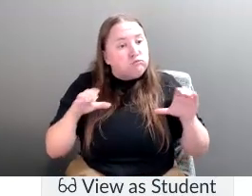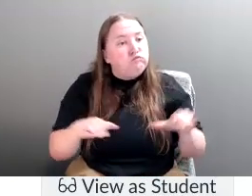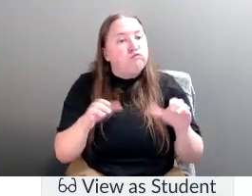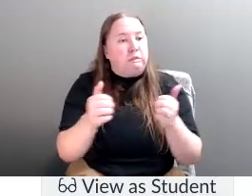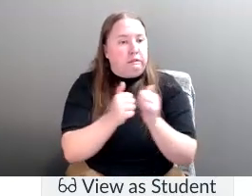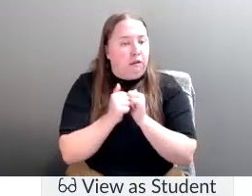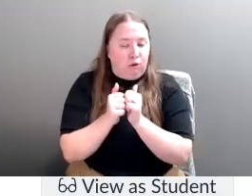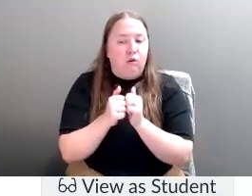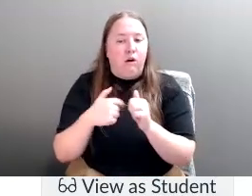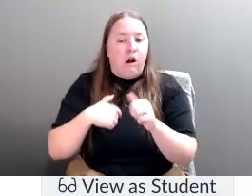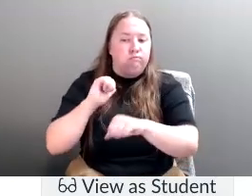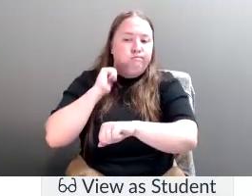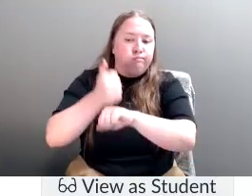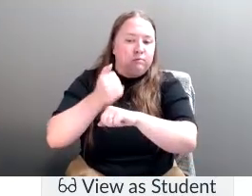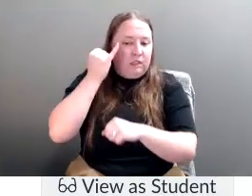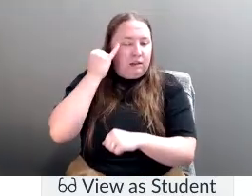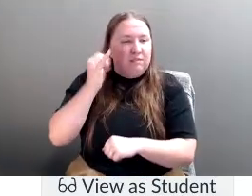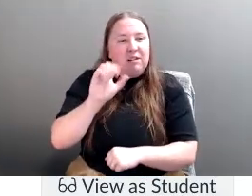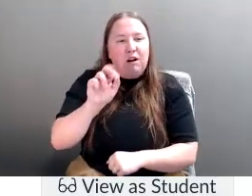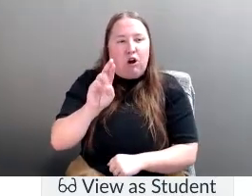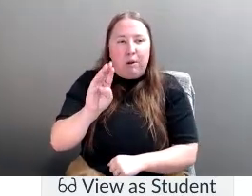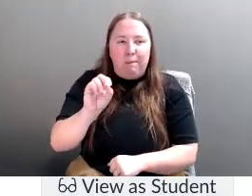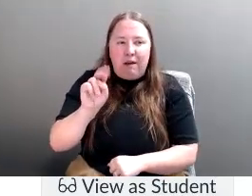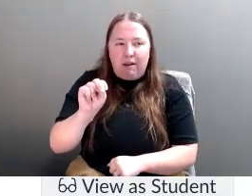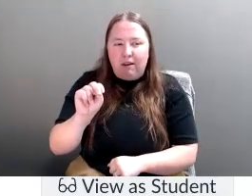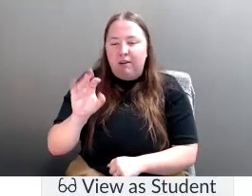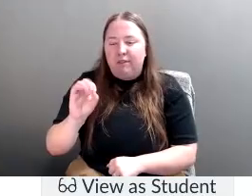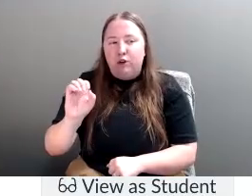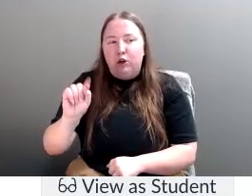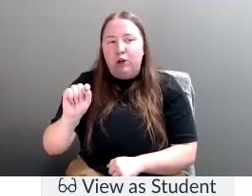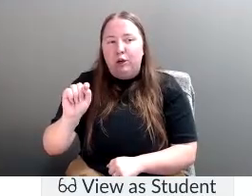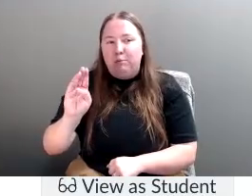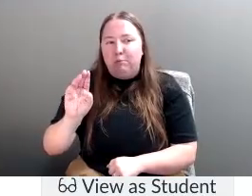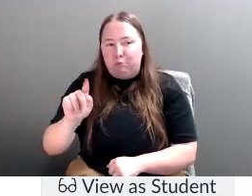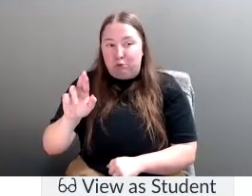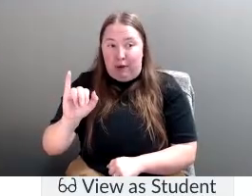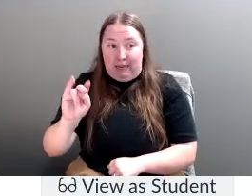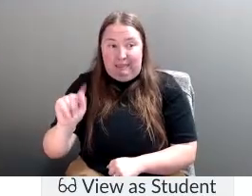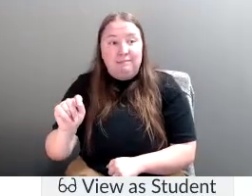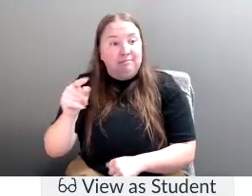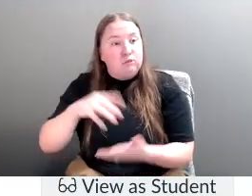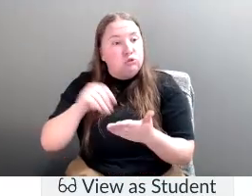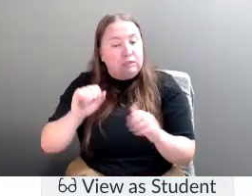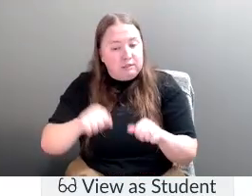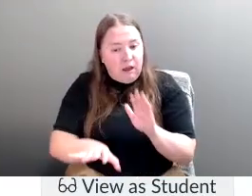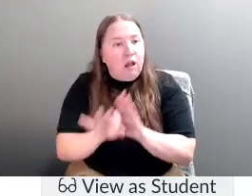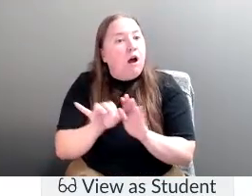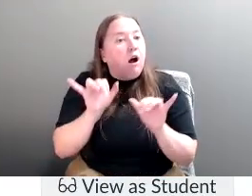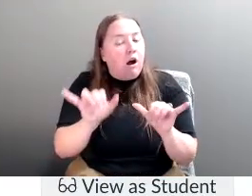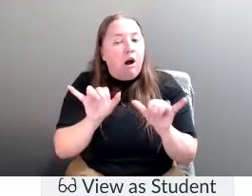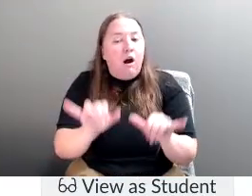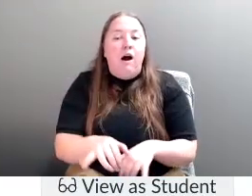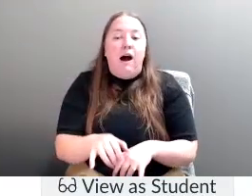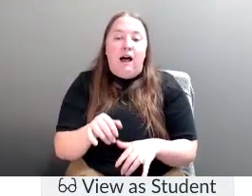I've implemented this idea of a carbon footprint so they can, see their carbon footprint, but more importantly, they can actually build